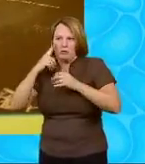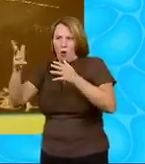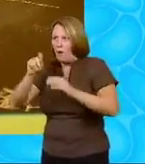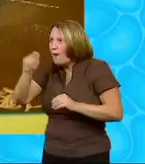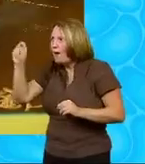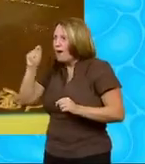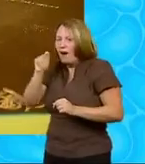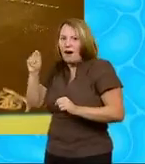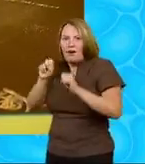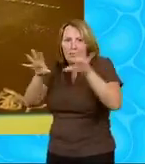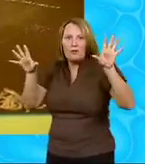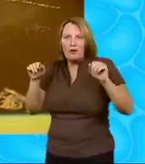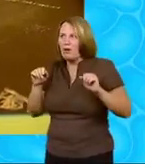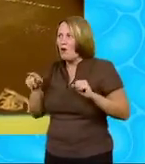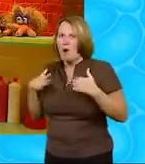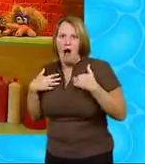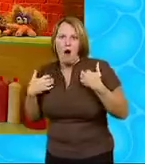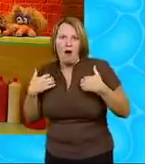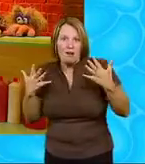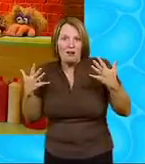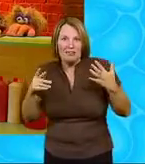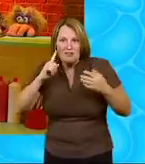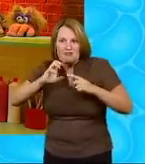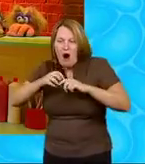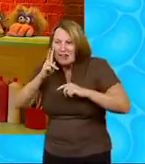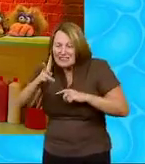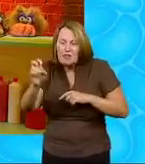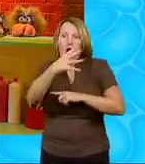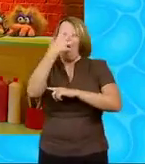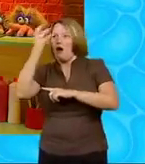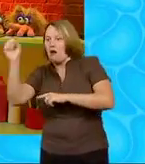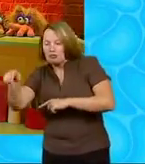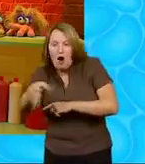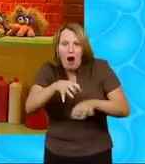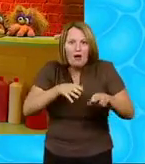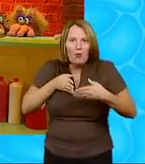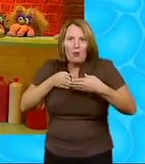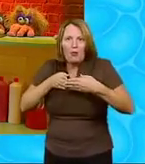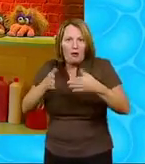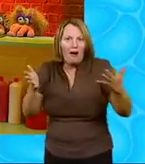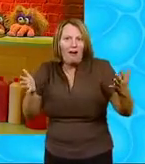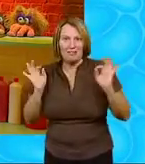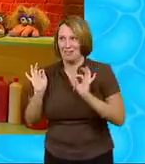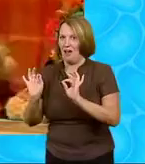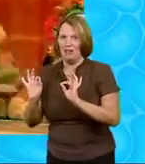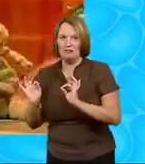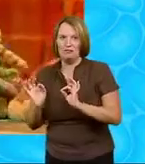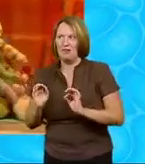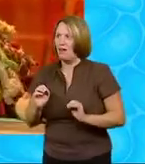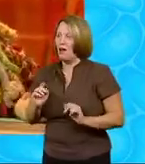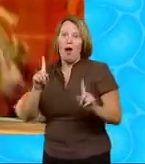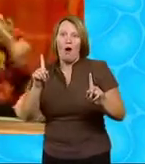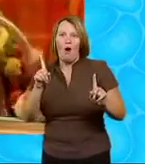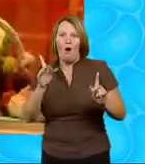See? So they the can ships see the can rocks. See them. They yeah, can yeah, see exactly. where they're going. Yeah, wow. exactly right. Hey, in fact, it gives me a bit of an idea.